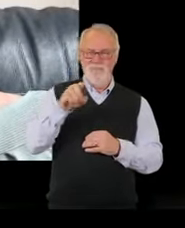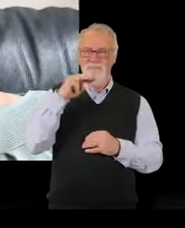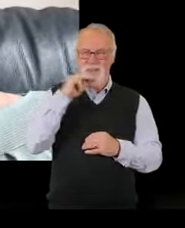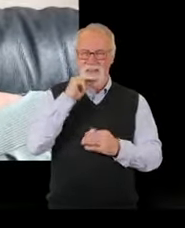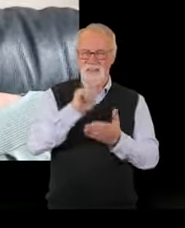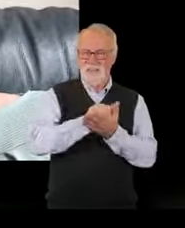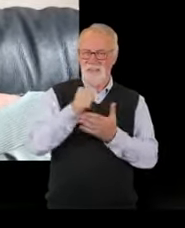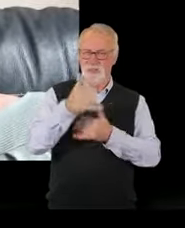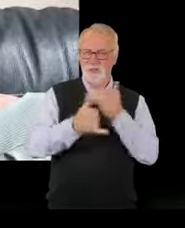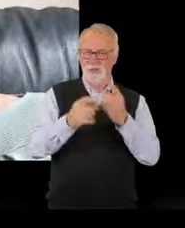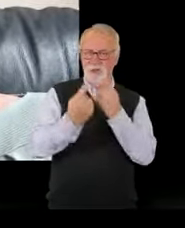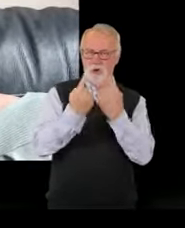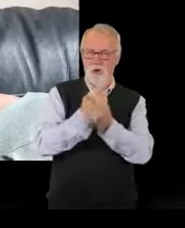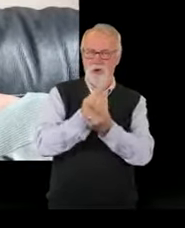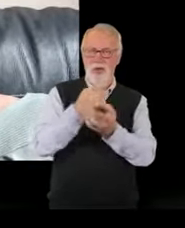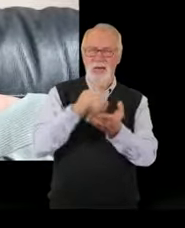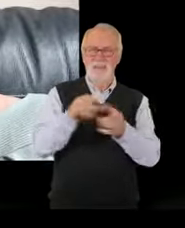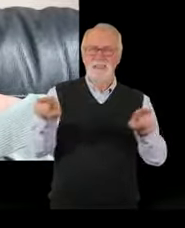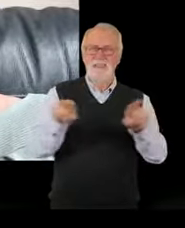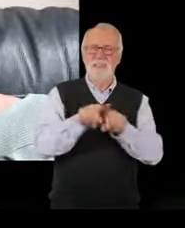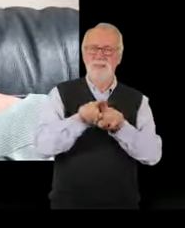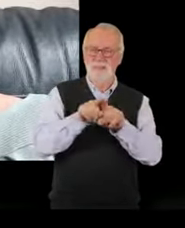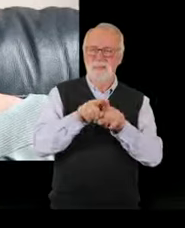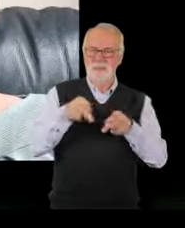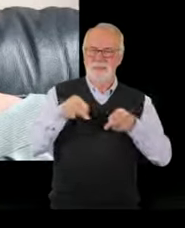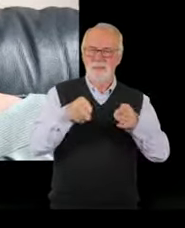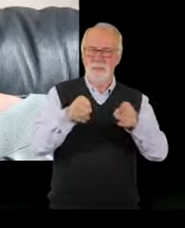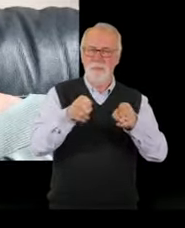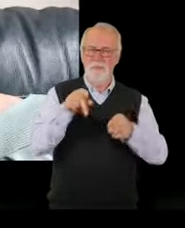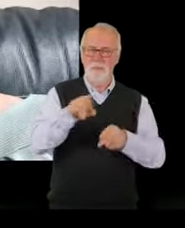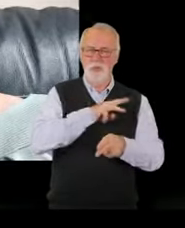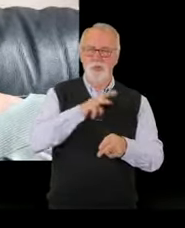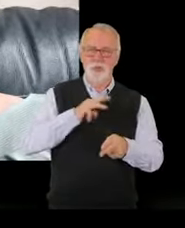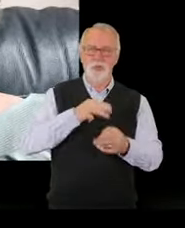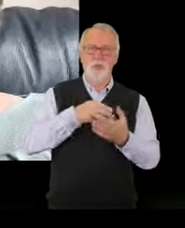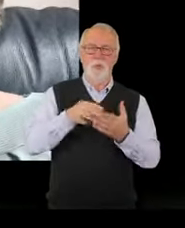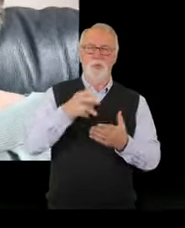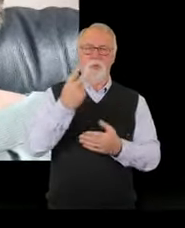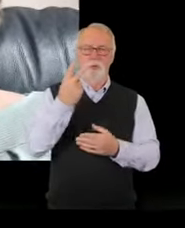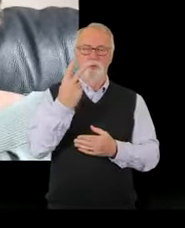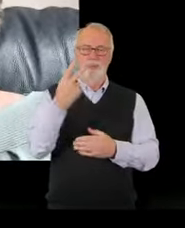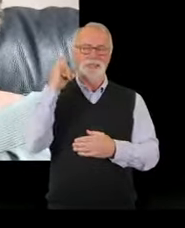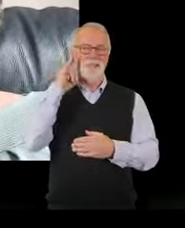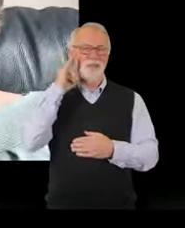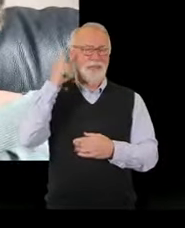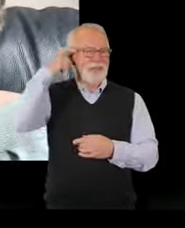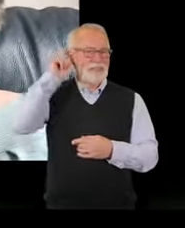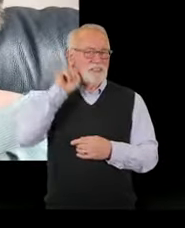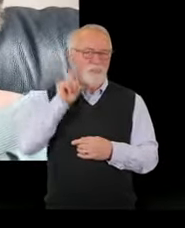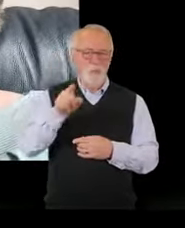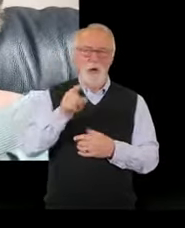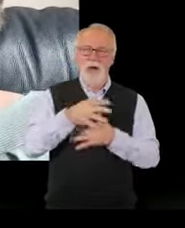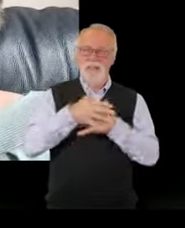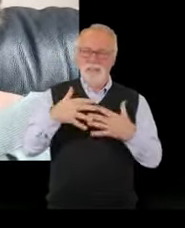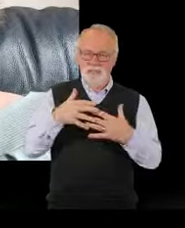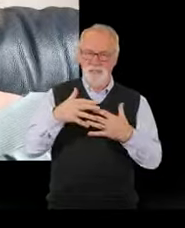So it was actually, there was a sense of relief that we were perhaps going to have some help. And when the member of